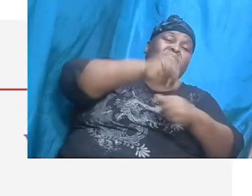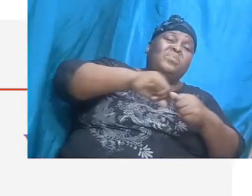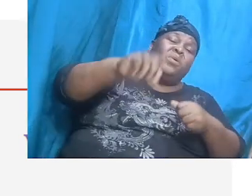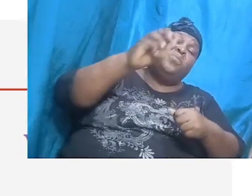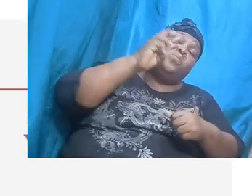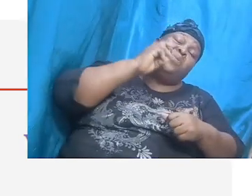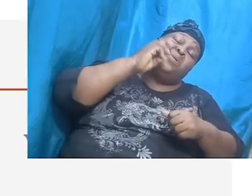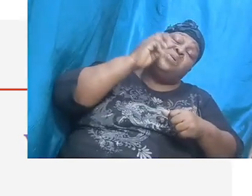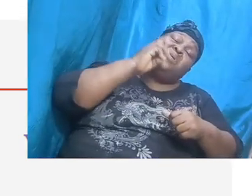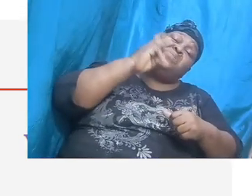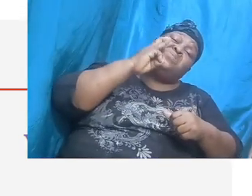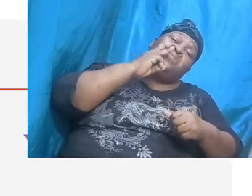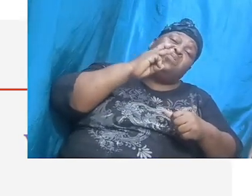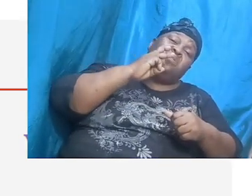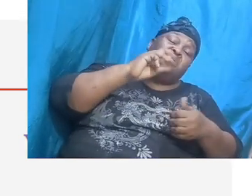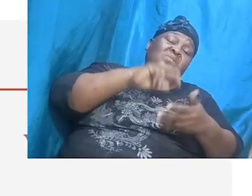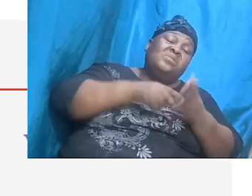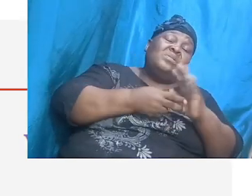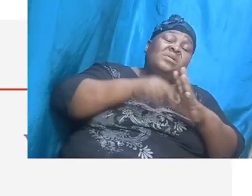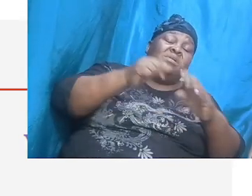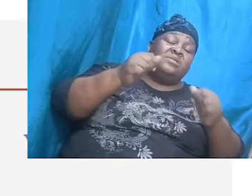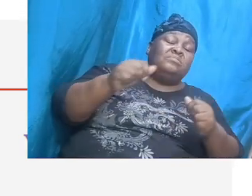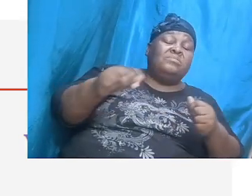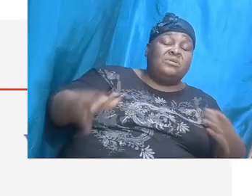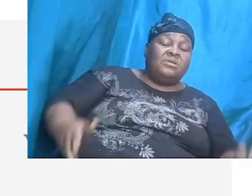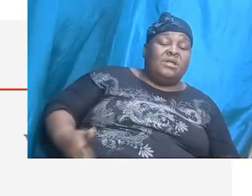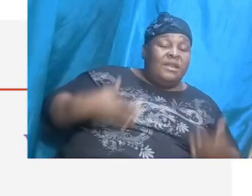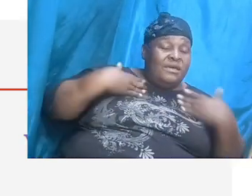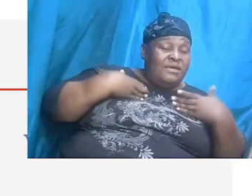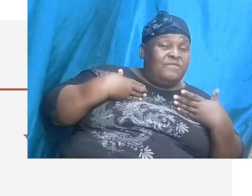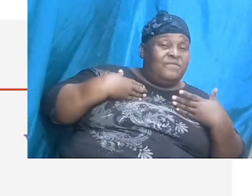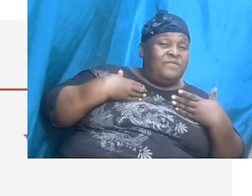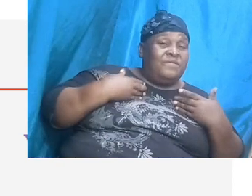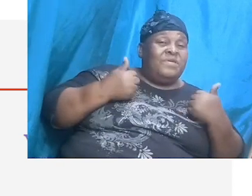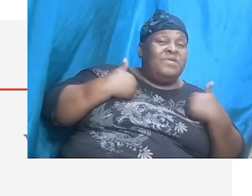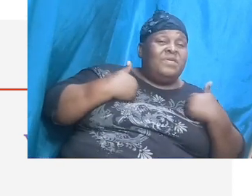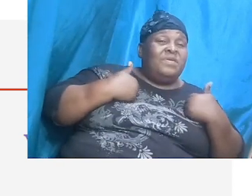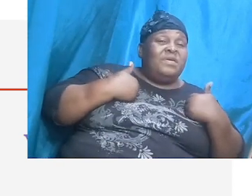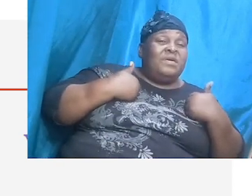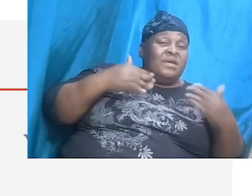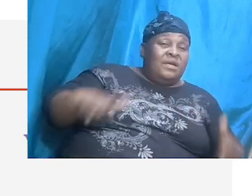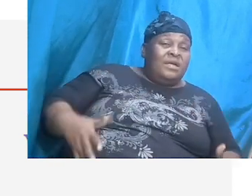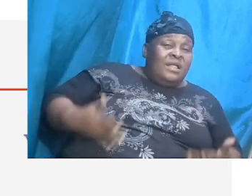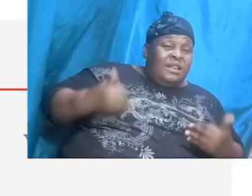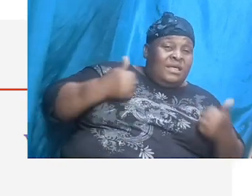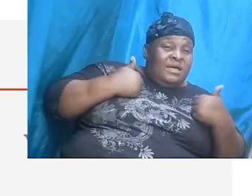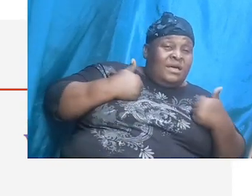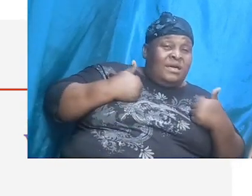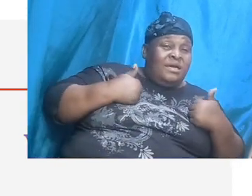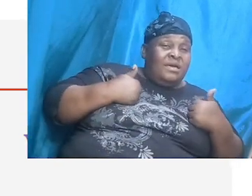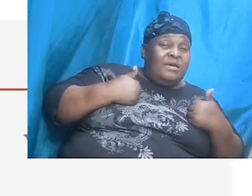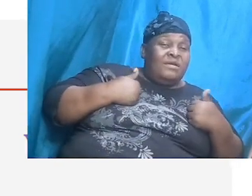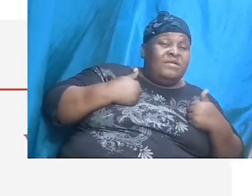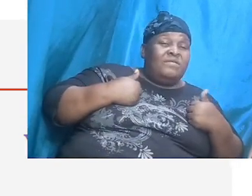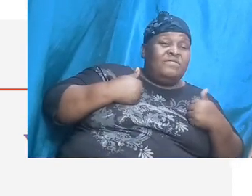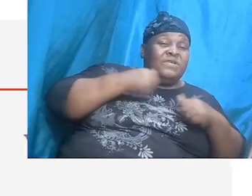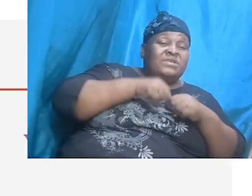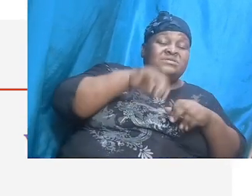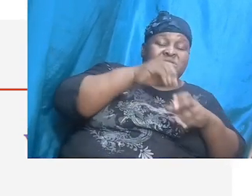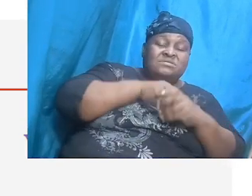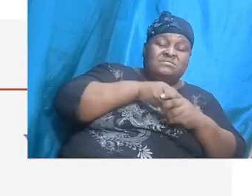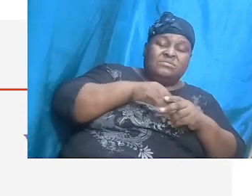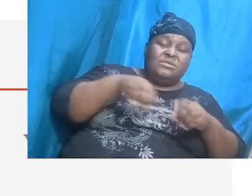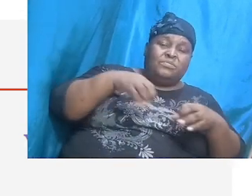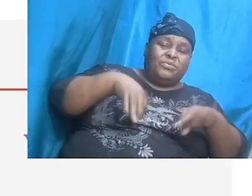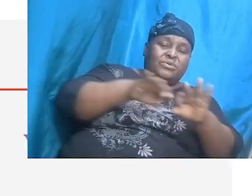water have a way of signifying life. Amen. And it means then that life is prevalent in the body of Christ when we